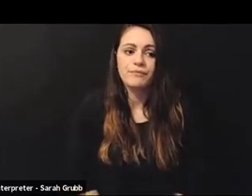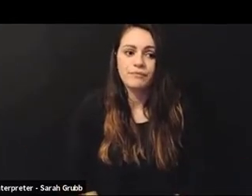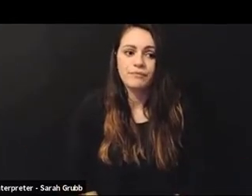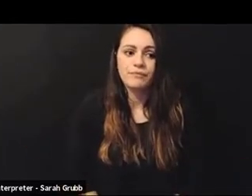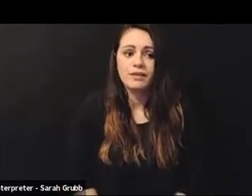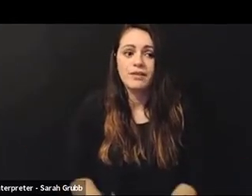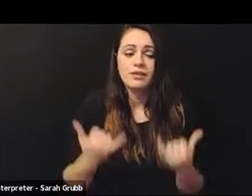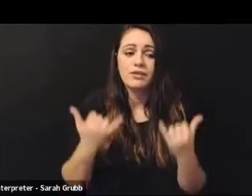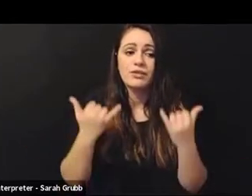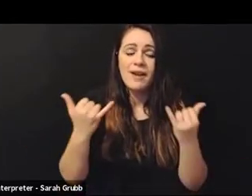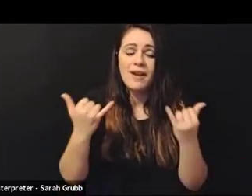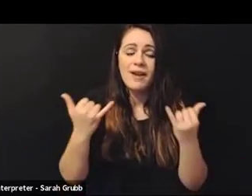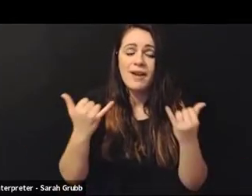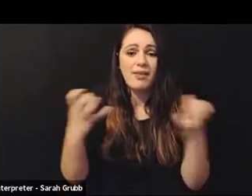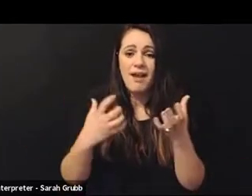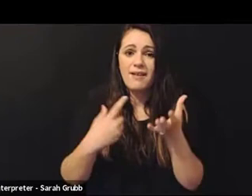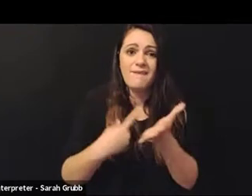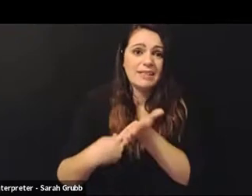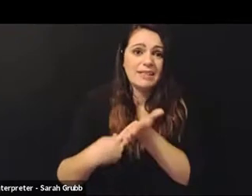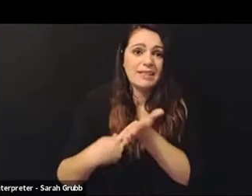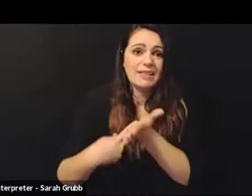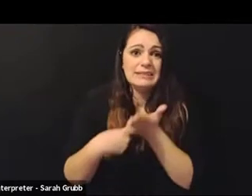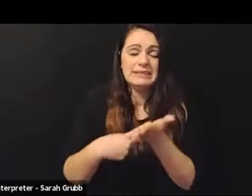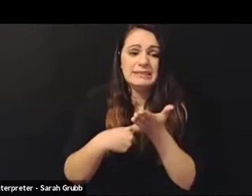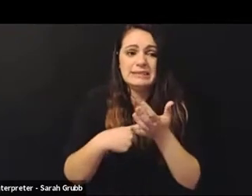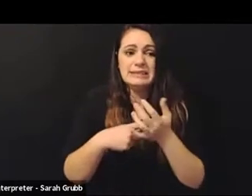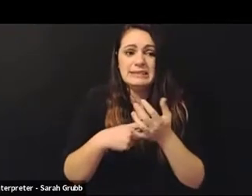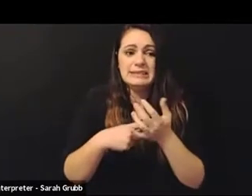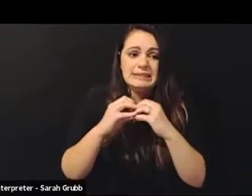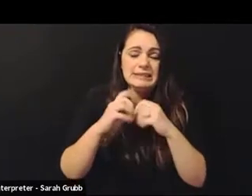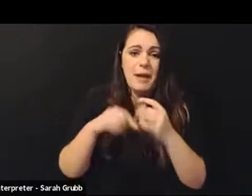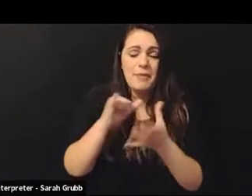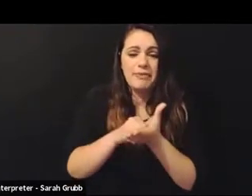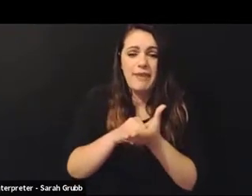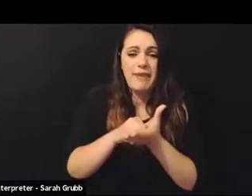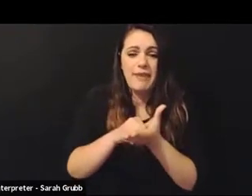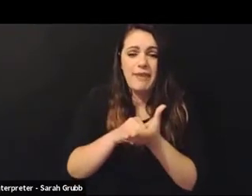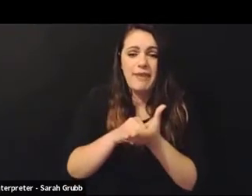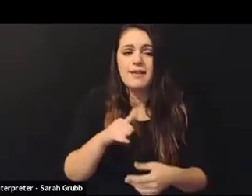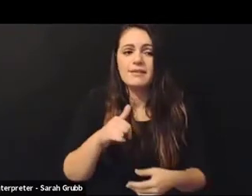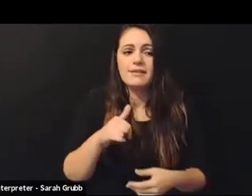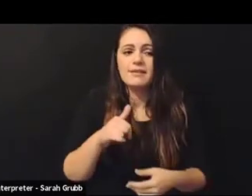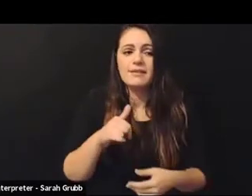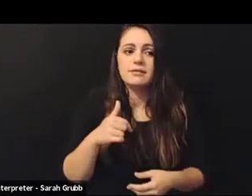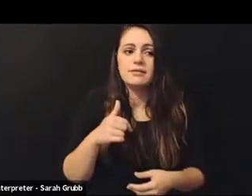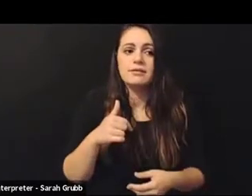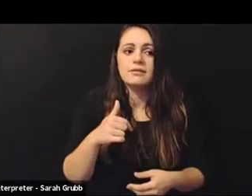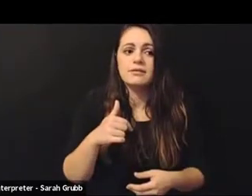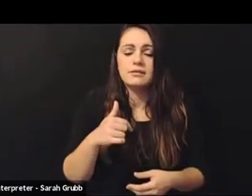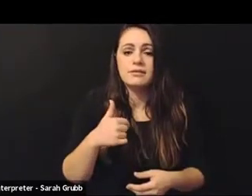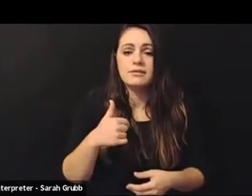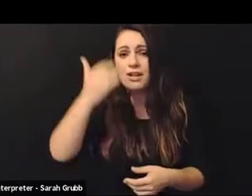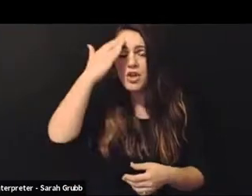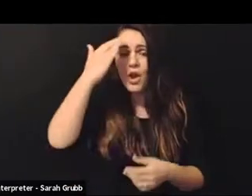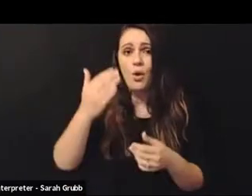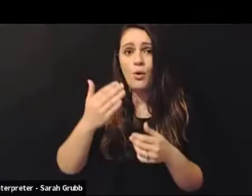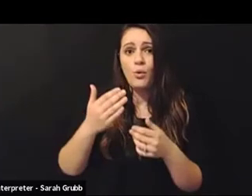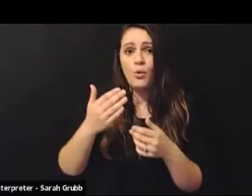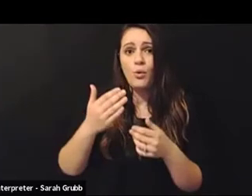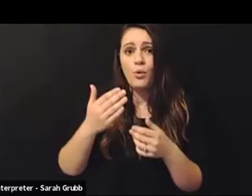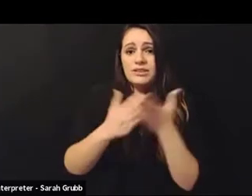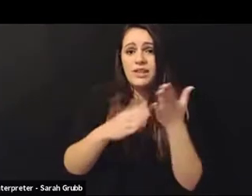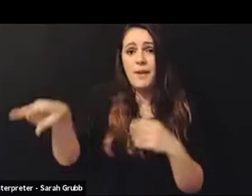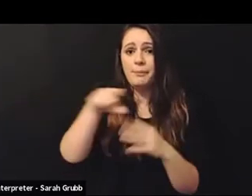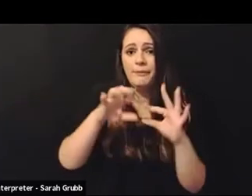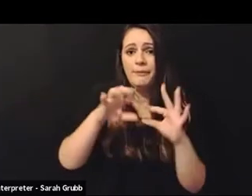certain, and I know that there's people out there, certainly families out there, I know, who your children have dual diagnosis, and I am in no